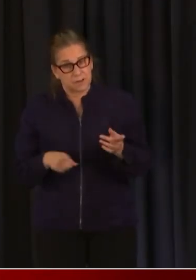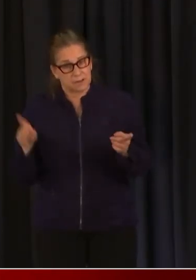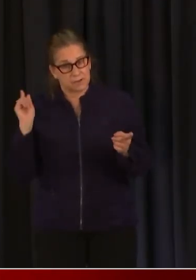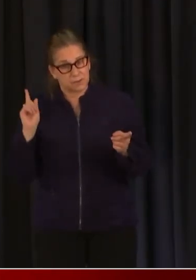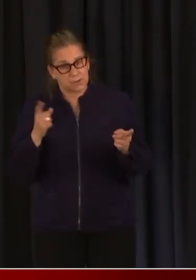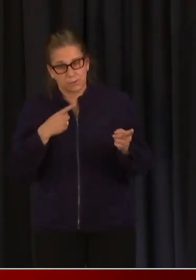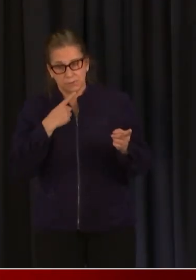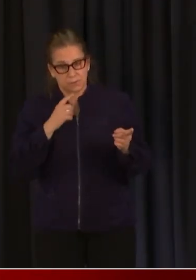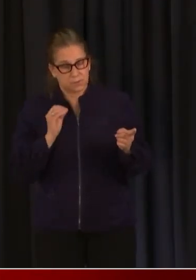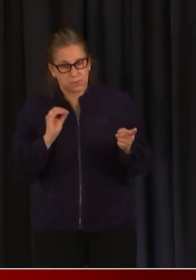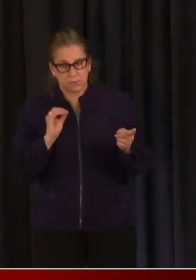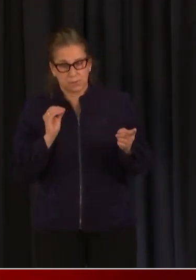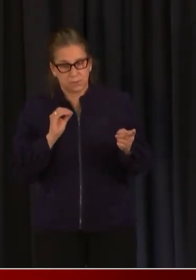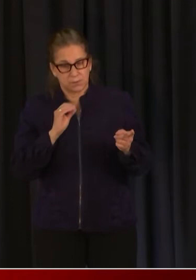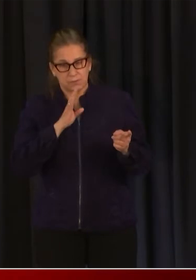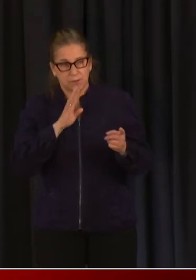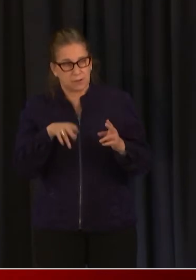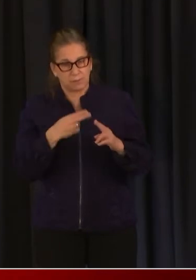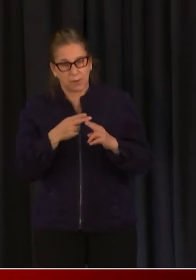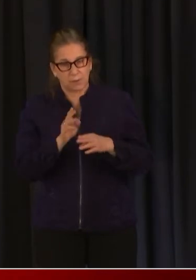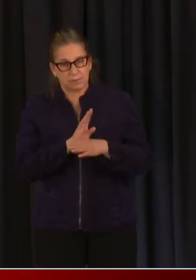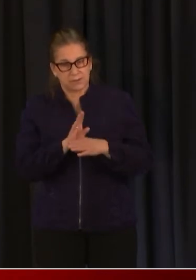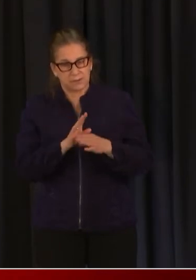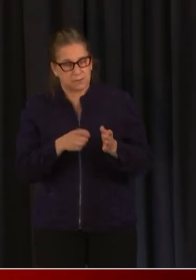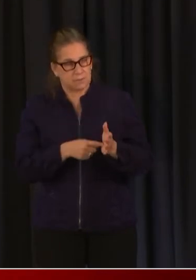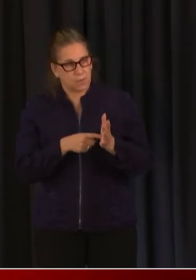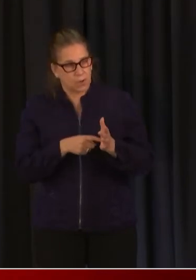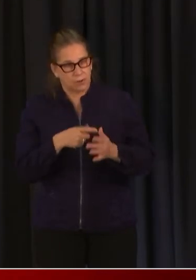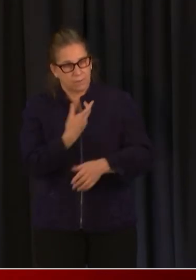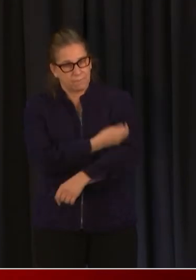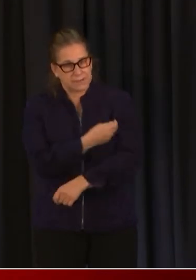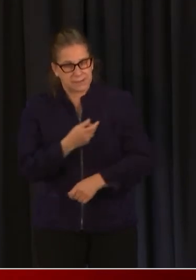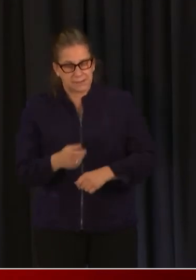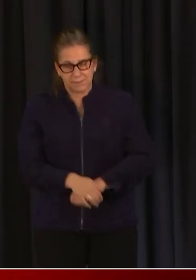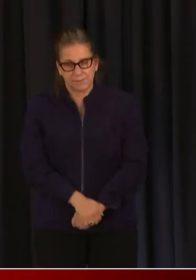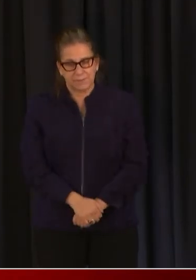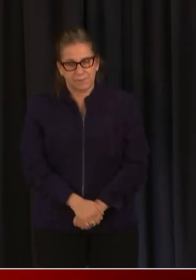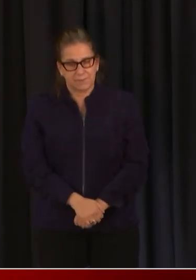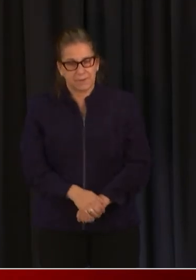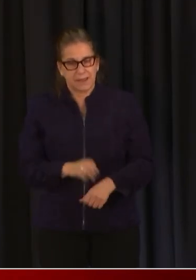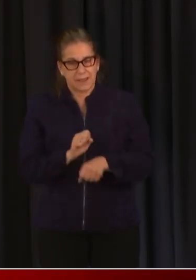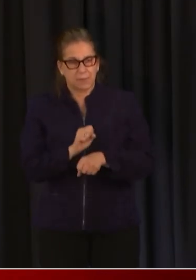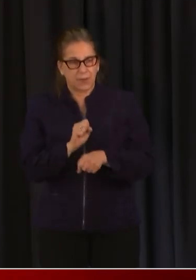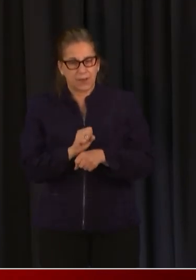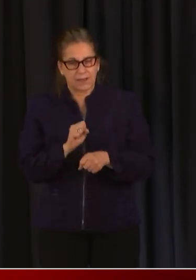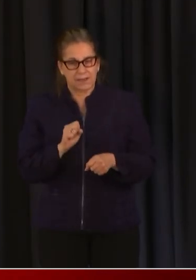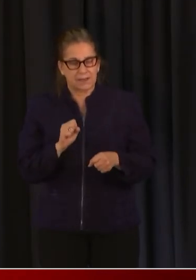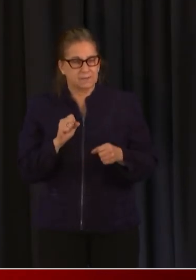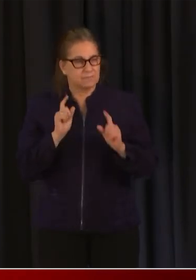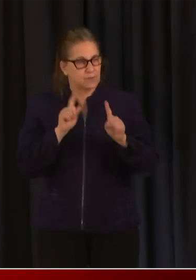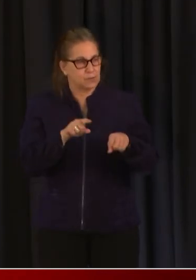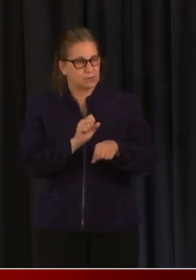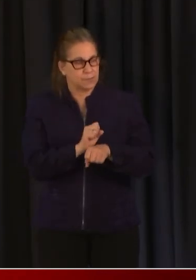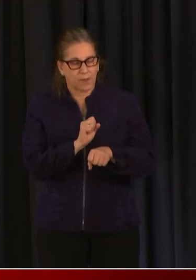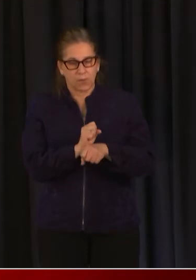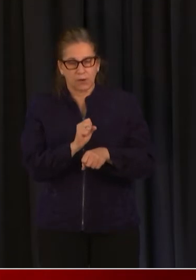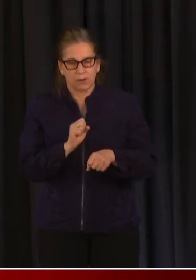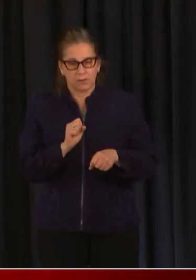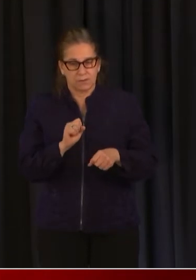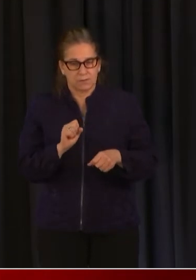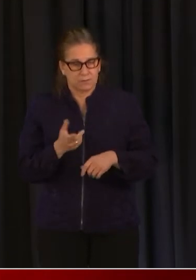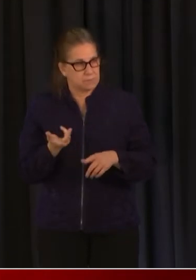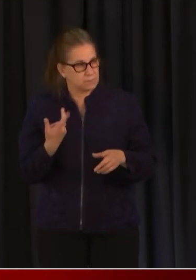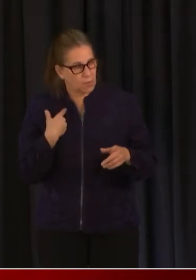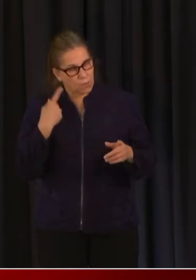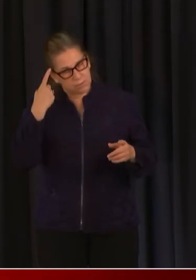requiring vaccination to enter. This is for workers and patrons. I